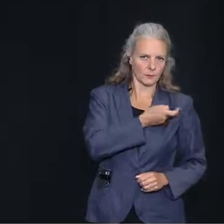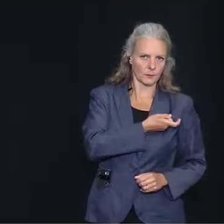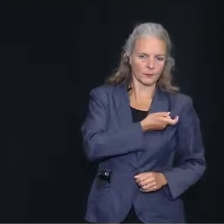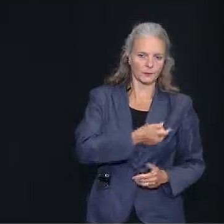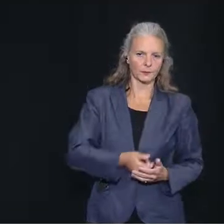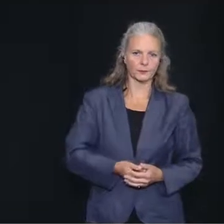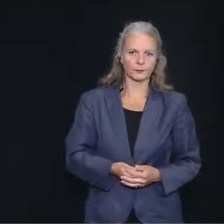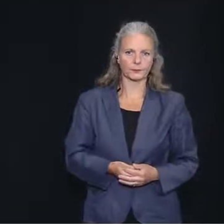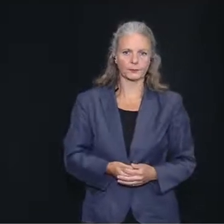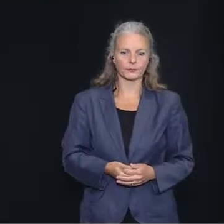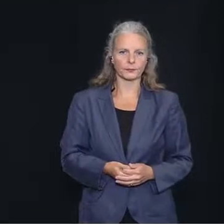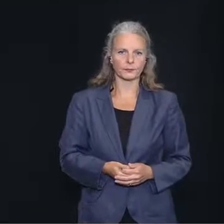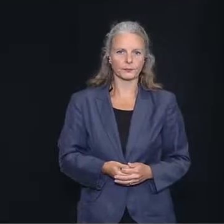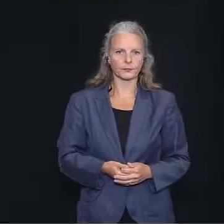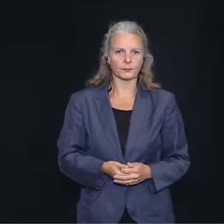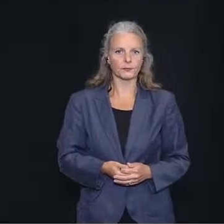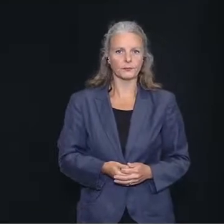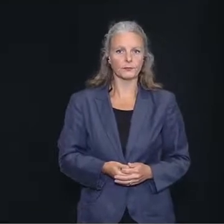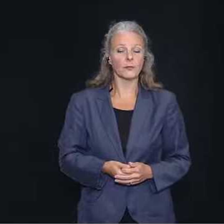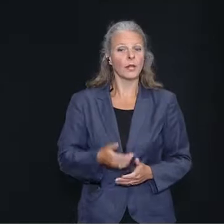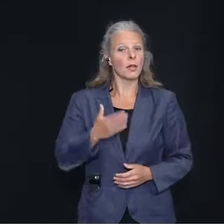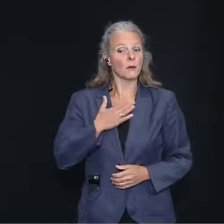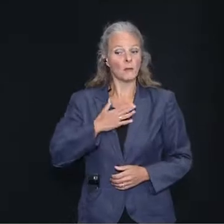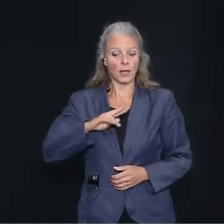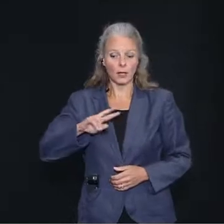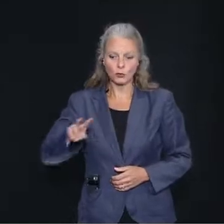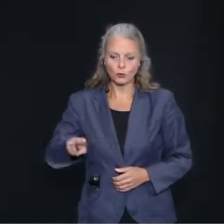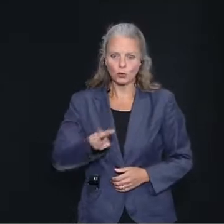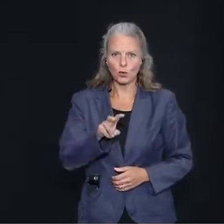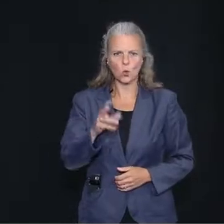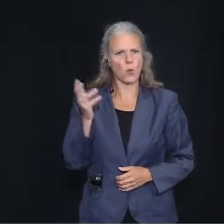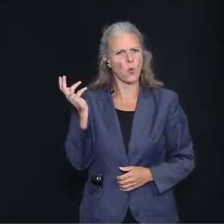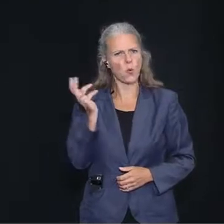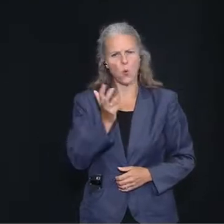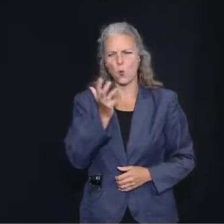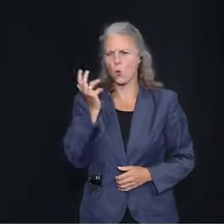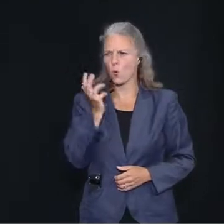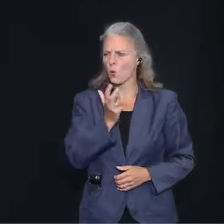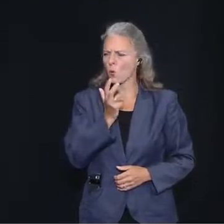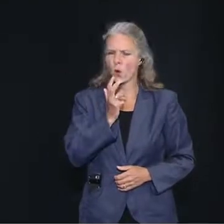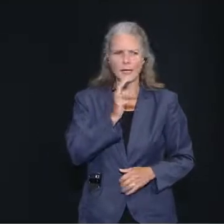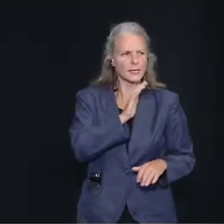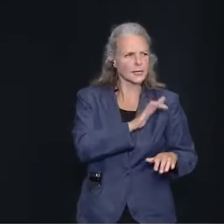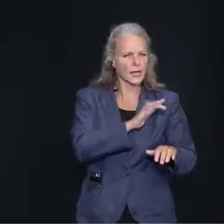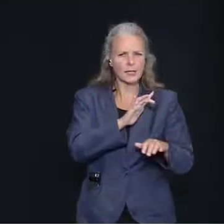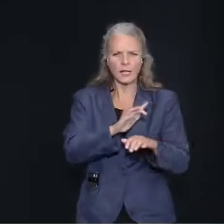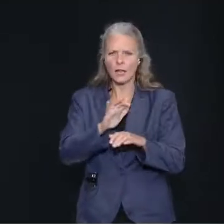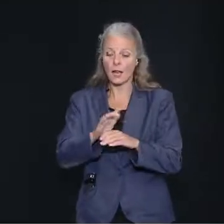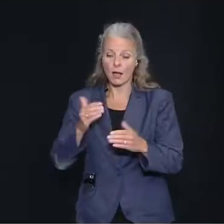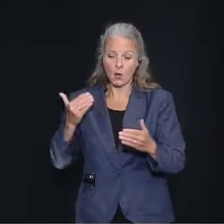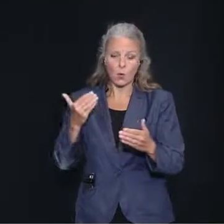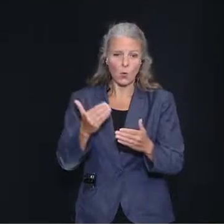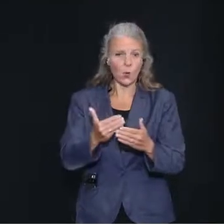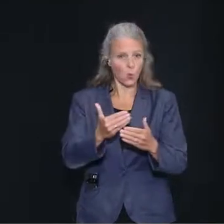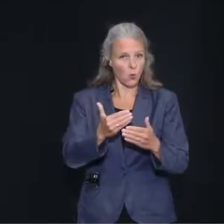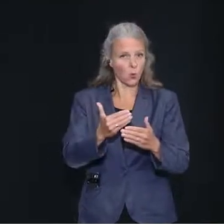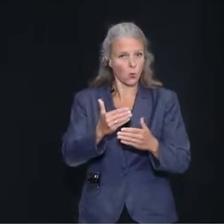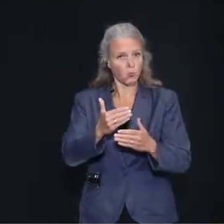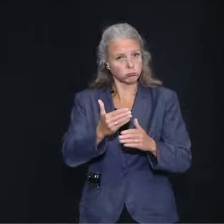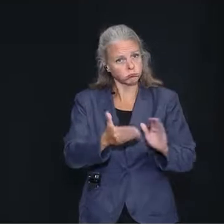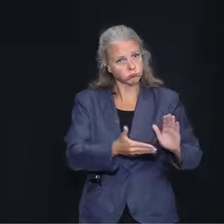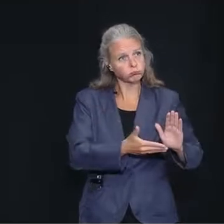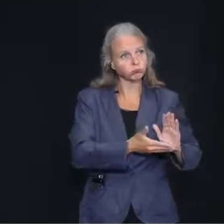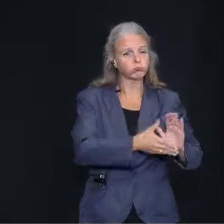quisiera decirles, Now that I'm nearing the end of this intense pilgrimage, I want to tell you that, although